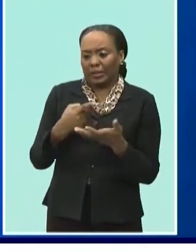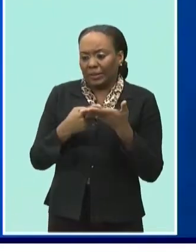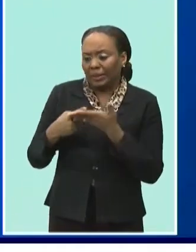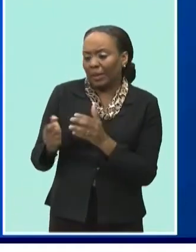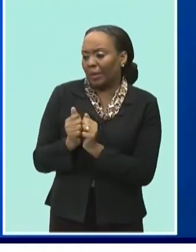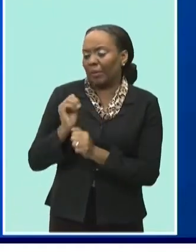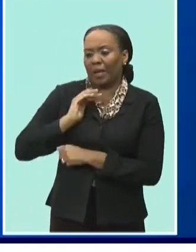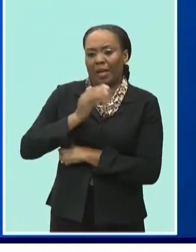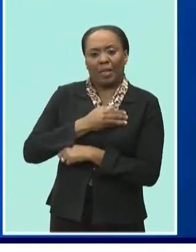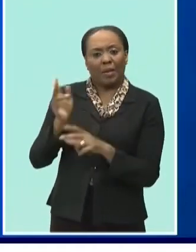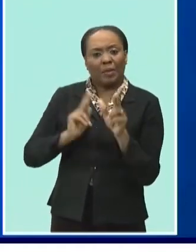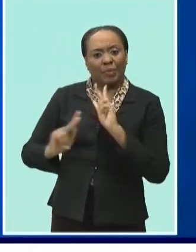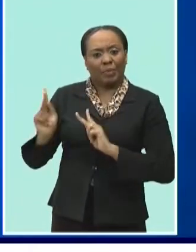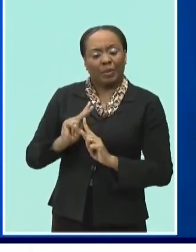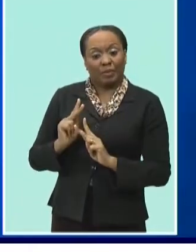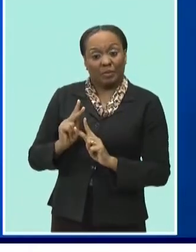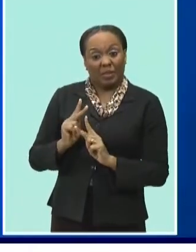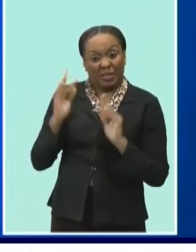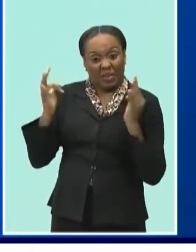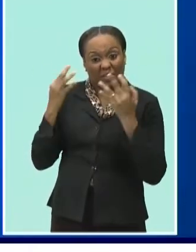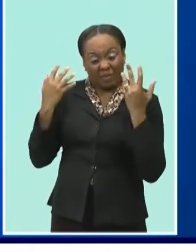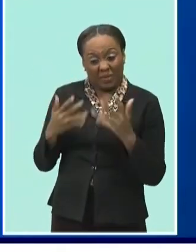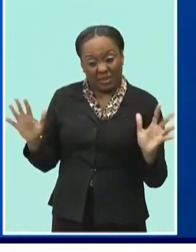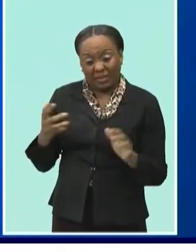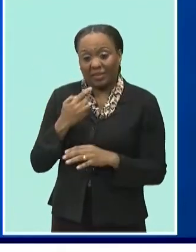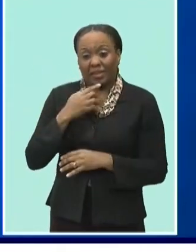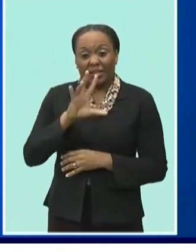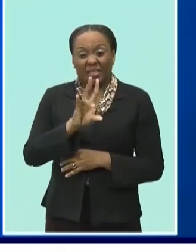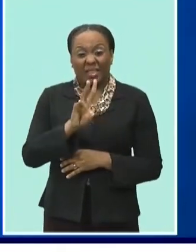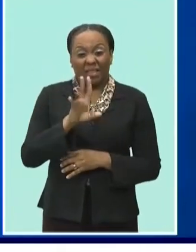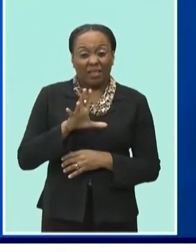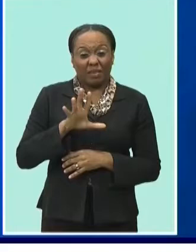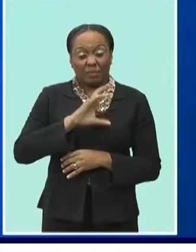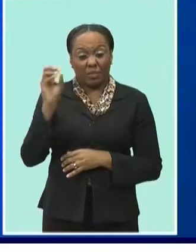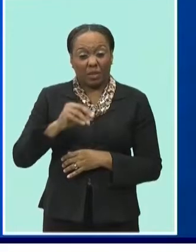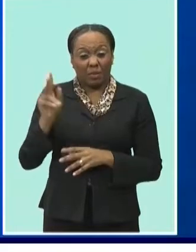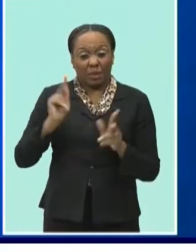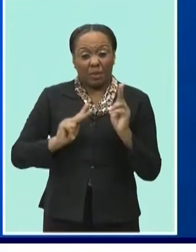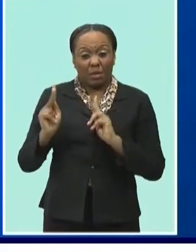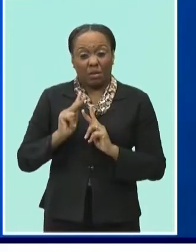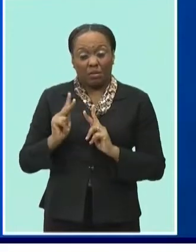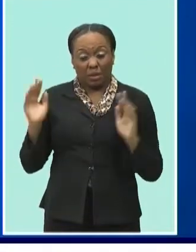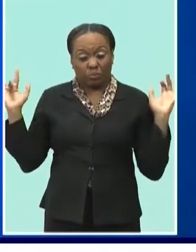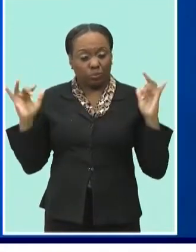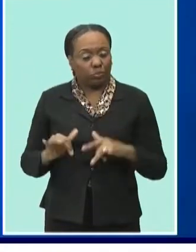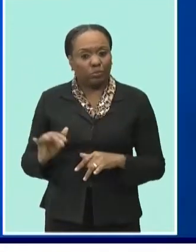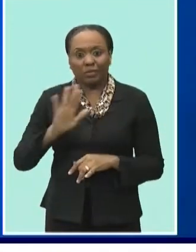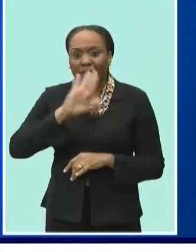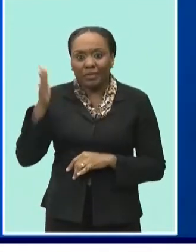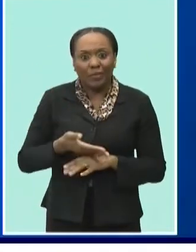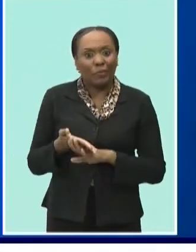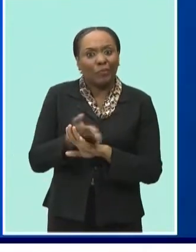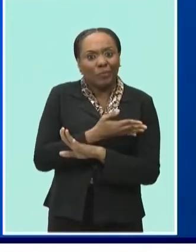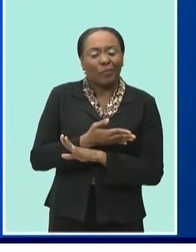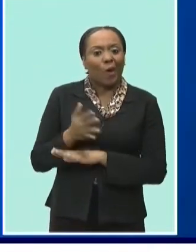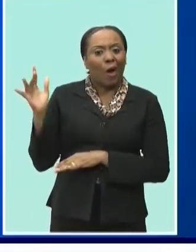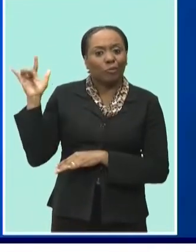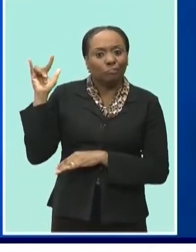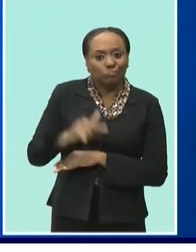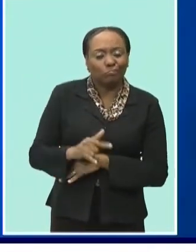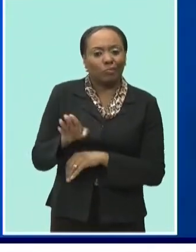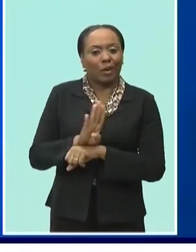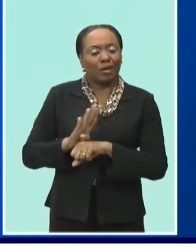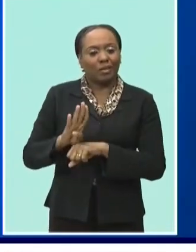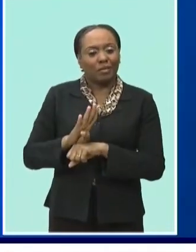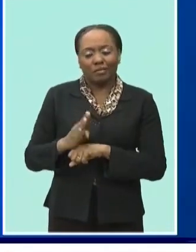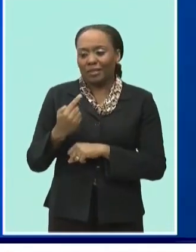people after the festival was that 75% of the people that came in last year had never been to Barbados before. And, you know,